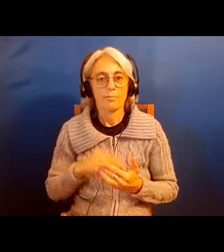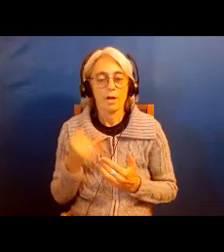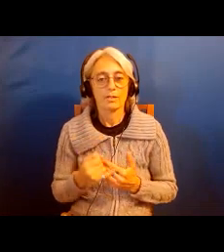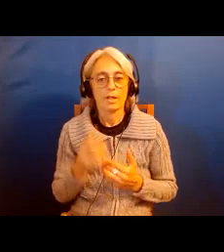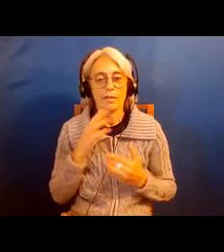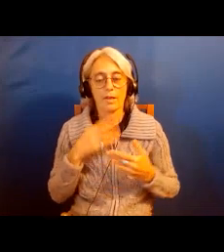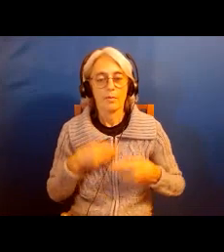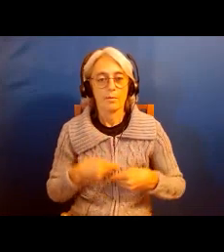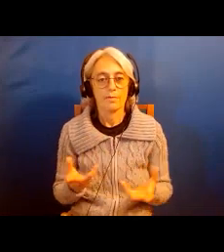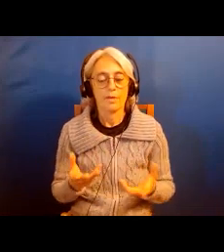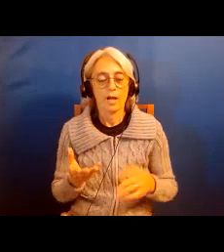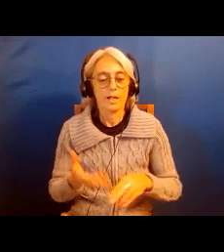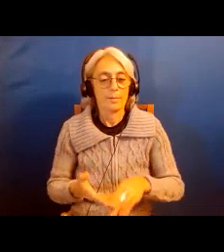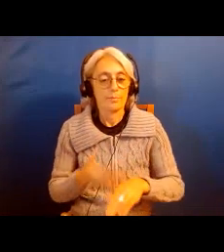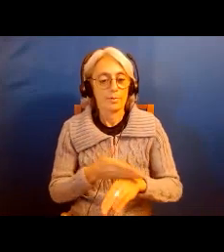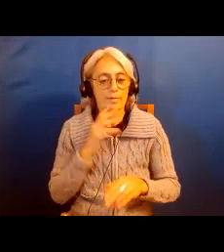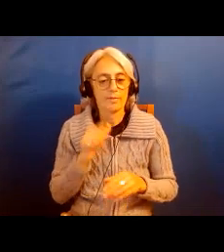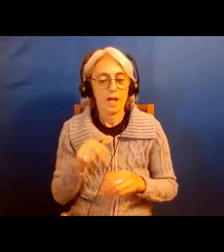transportation improvements, including